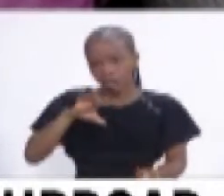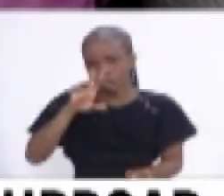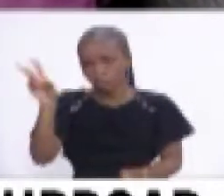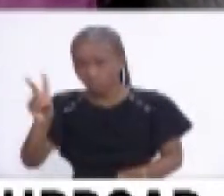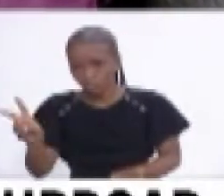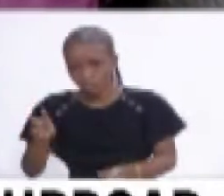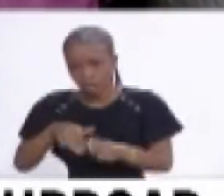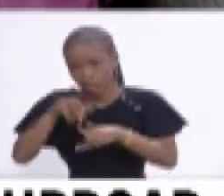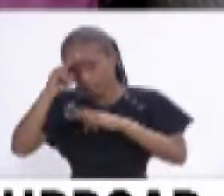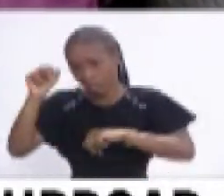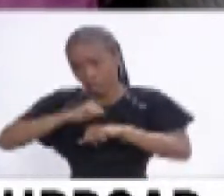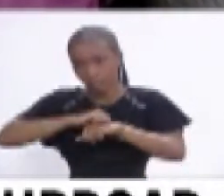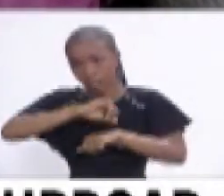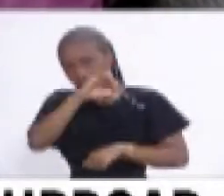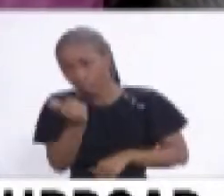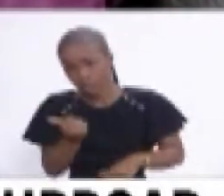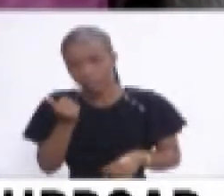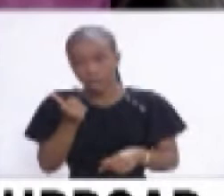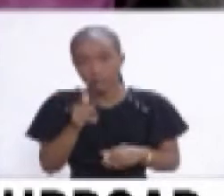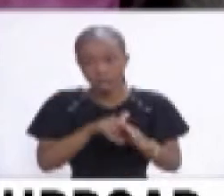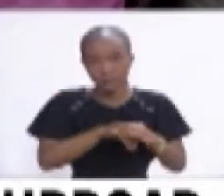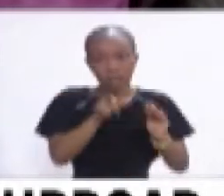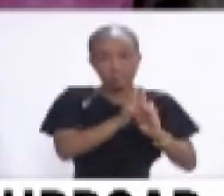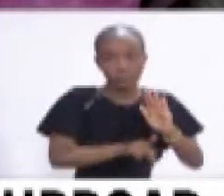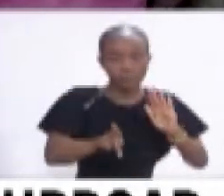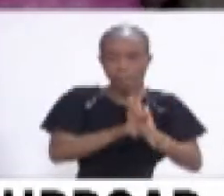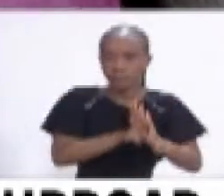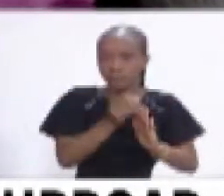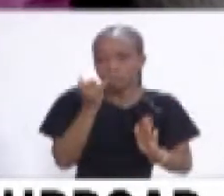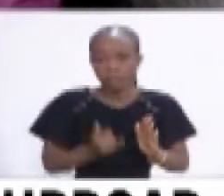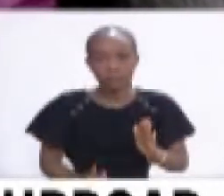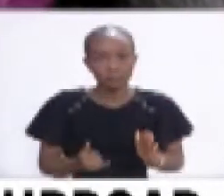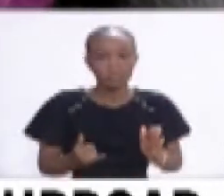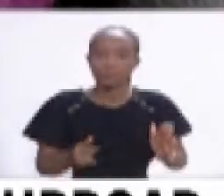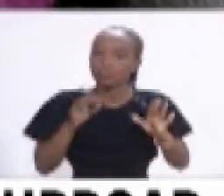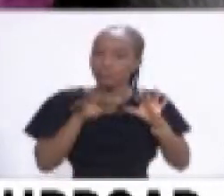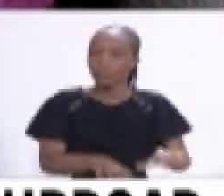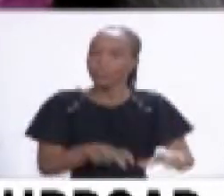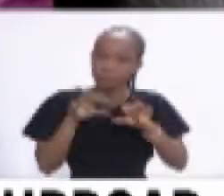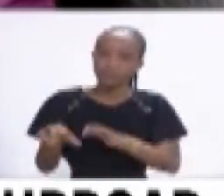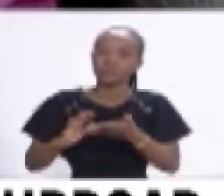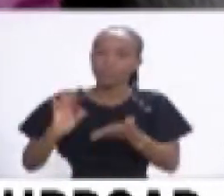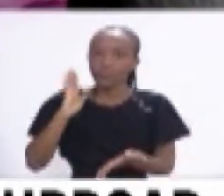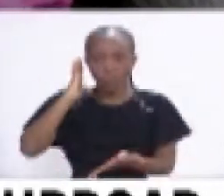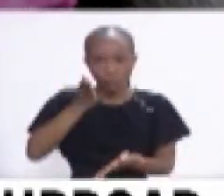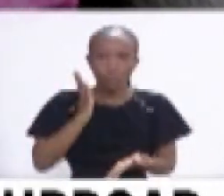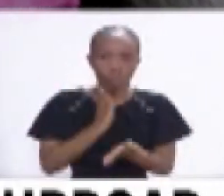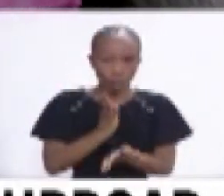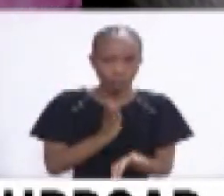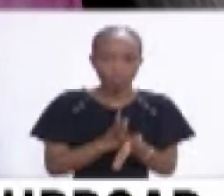wako secondary na mwingine ako primary. Jamani, sasa si hapo nitaumia kabisa. Hapo naweza